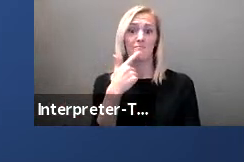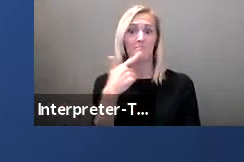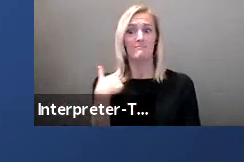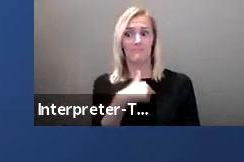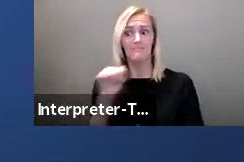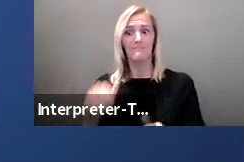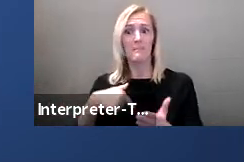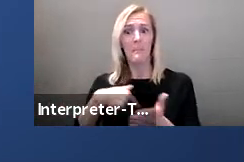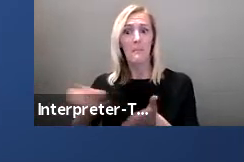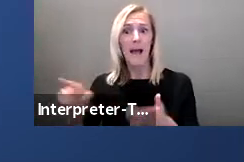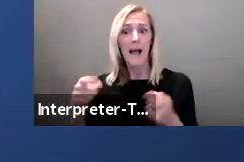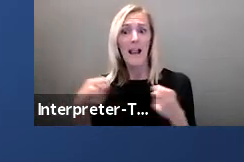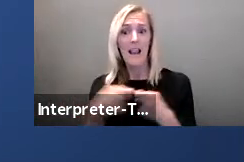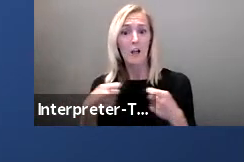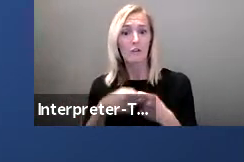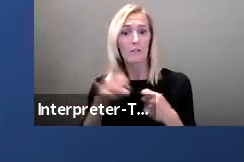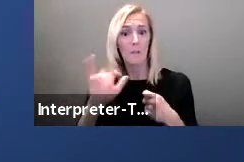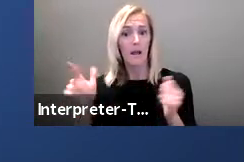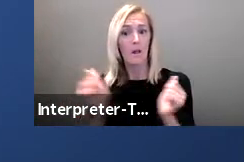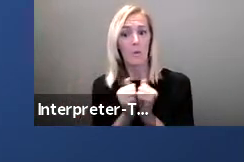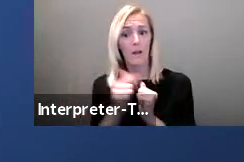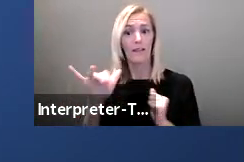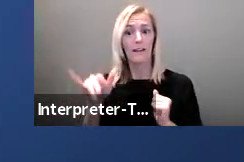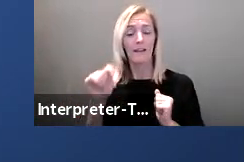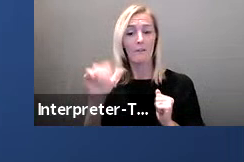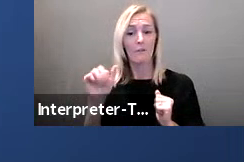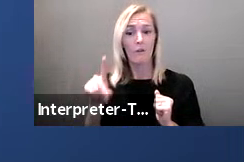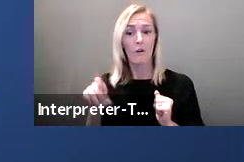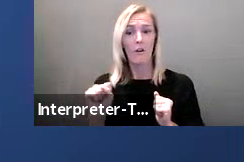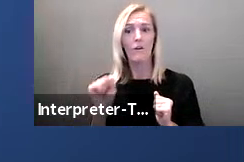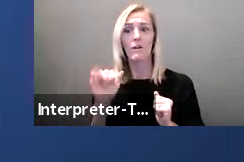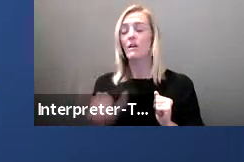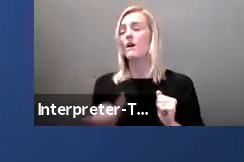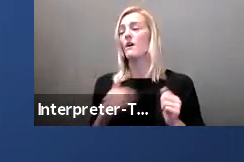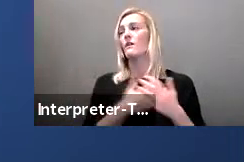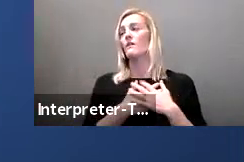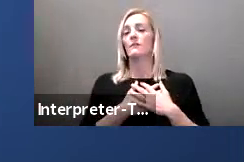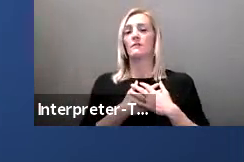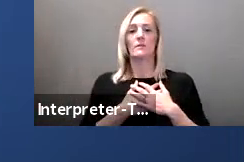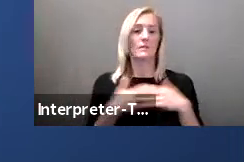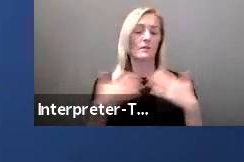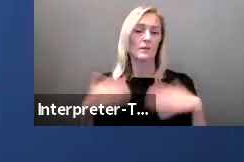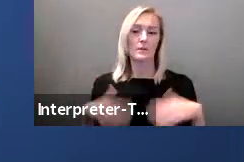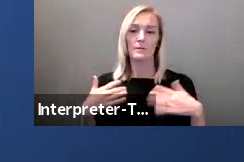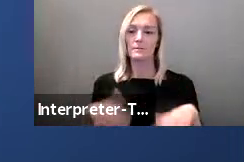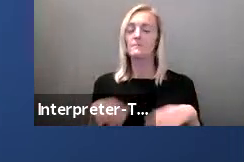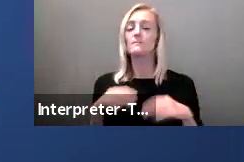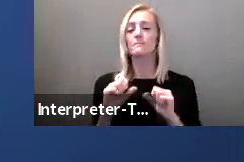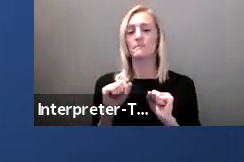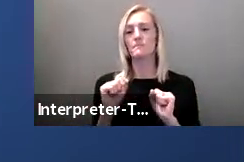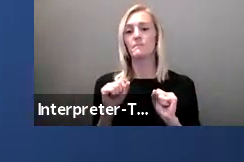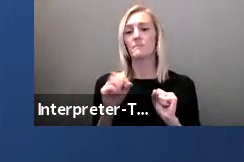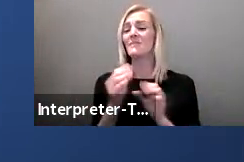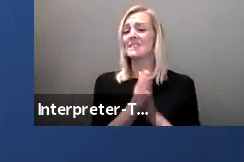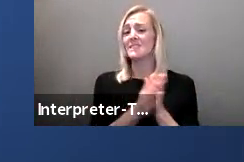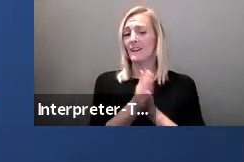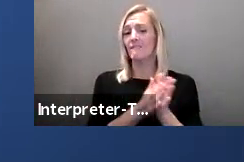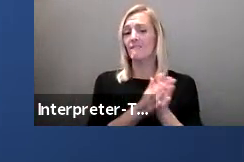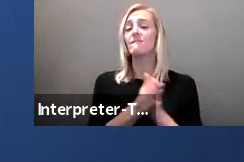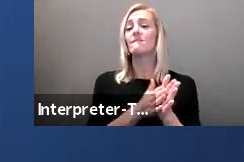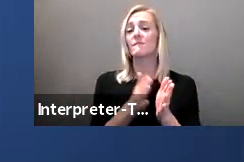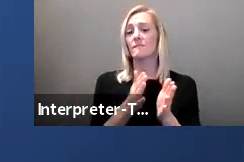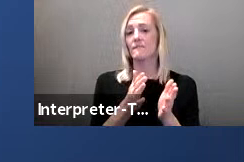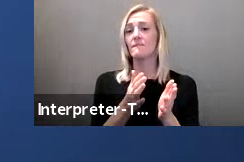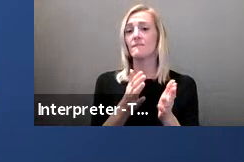our electricity with these gift cards. And it just went to my heart. And so incentives, they